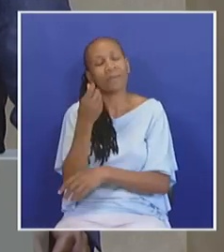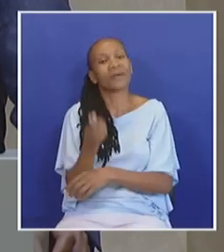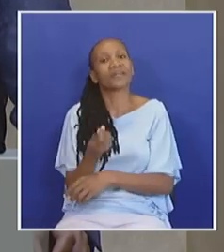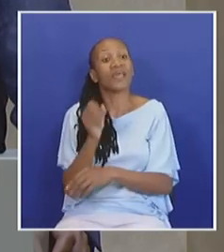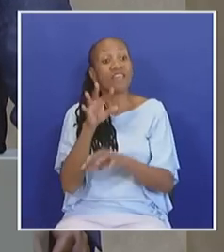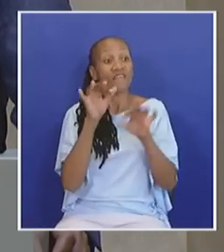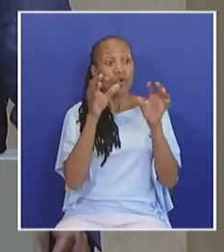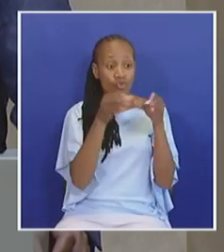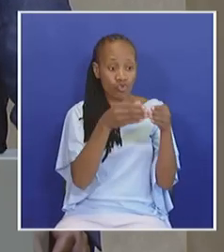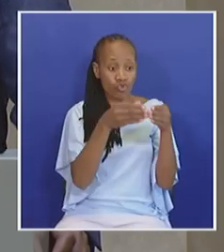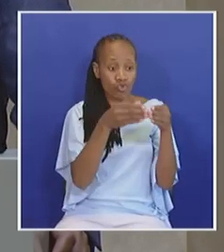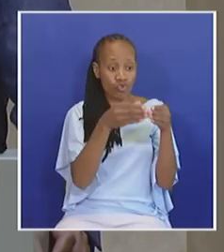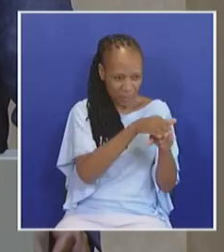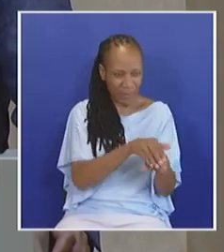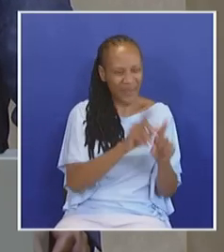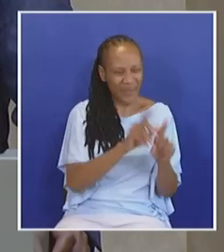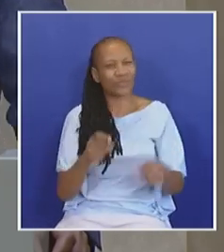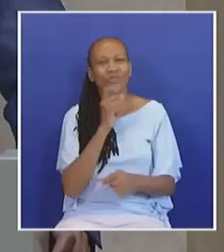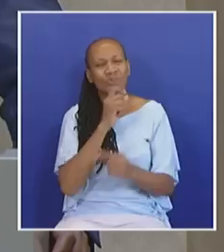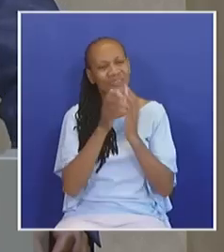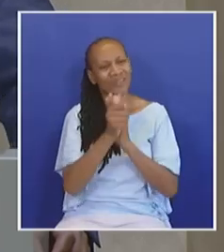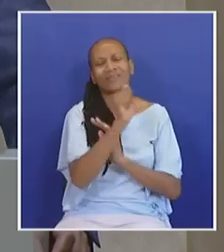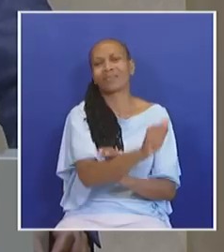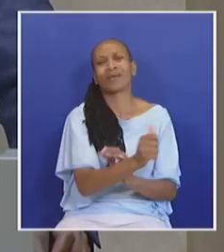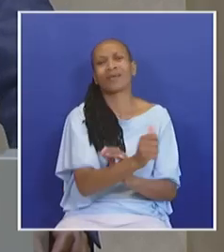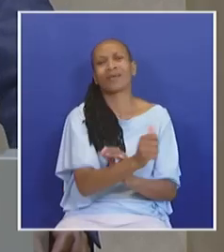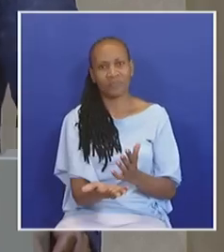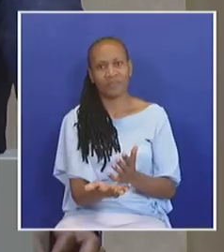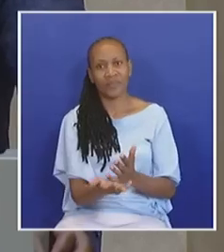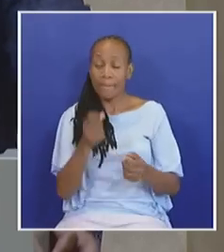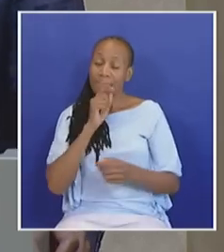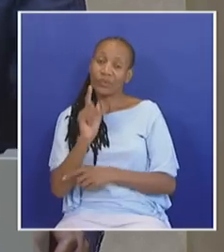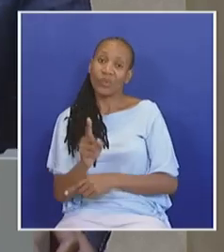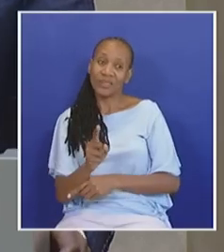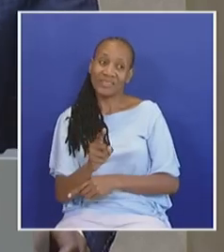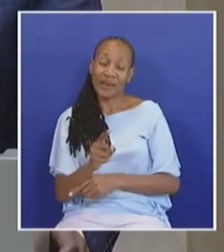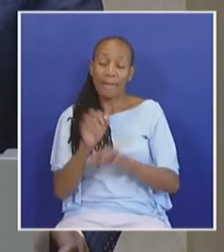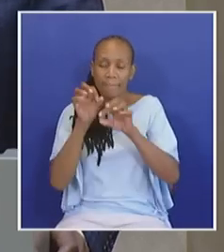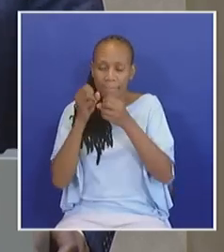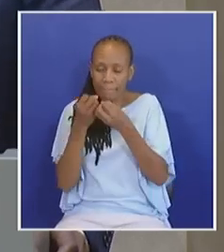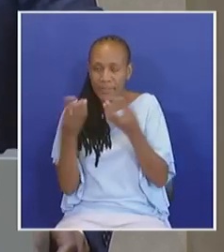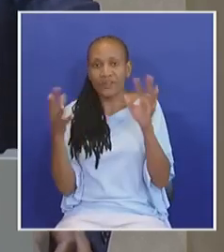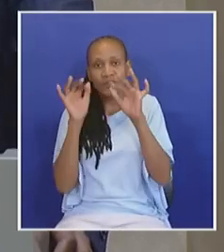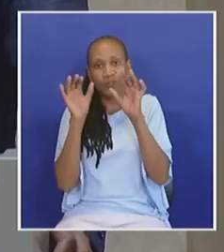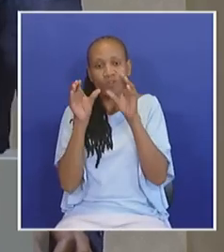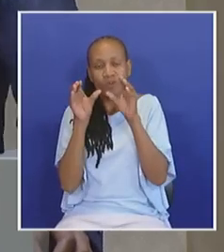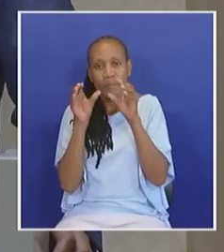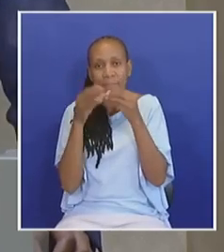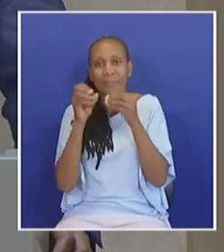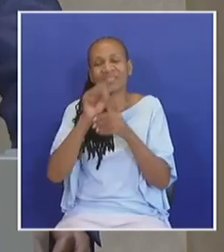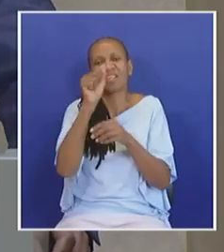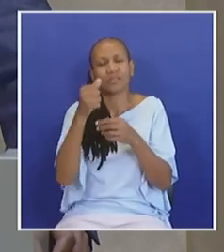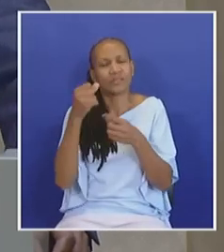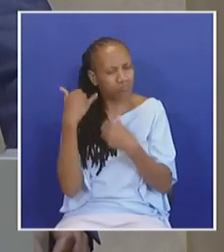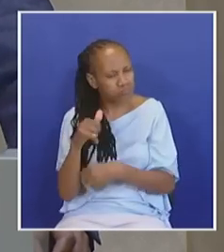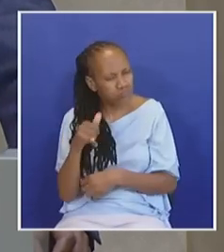discriminated against are unable to make the best use of the talents. This not only hurts them, but it hurts most of us as the ANC, as some of our best and